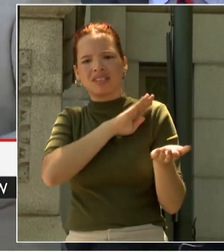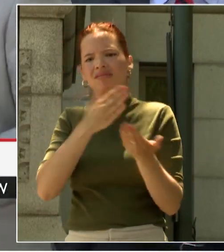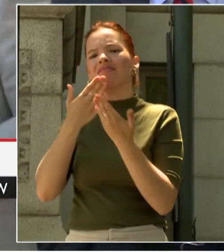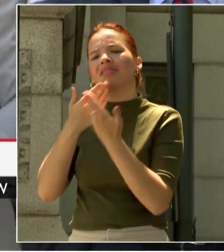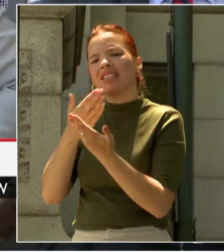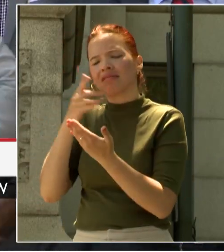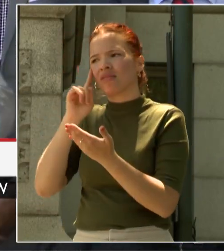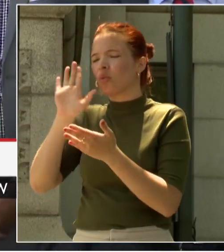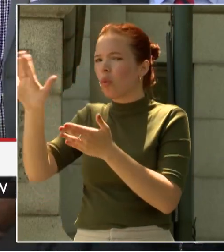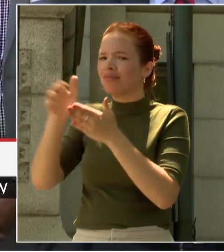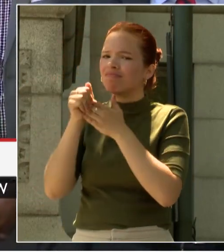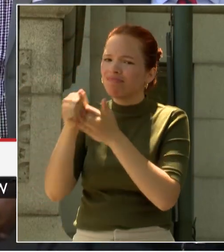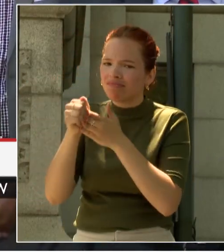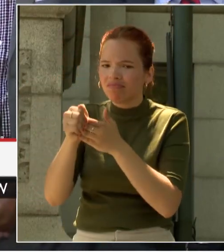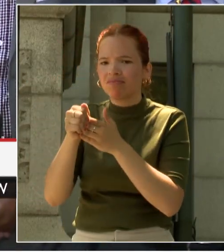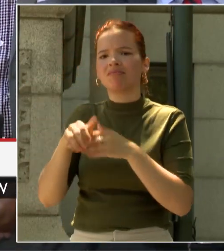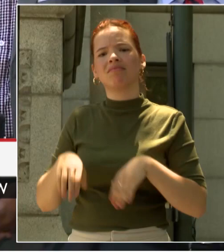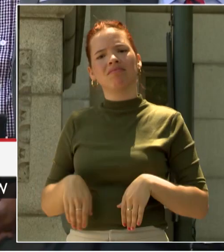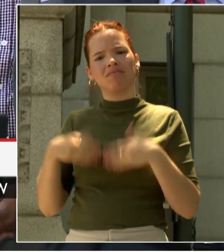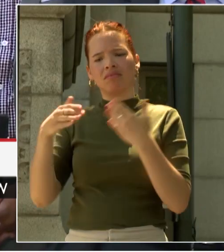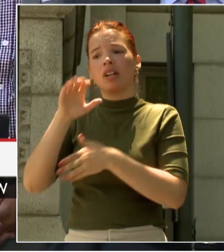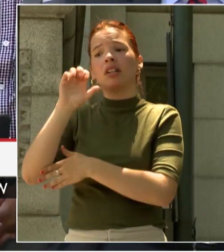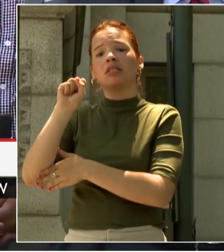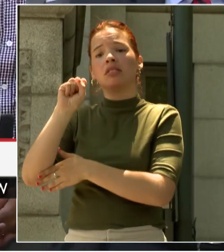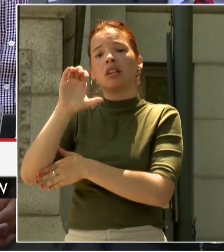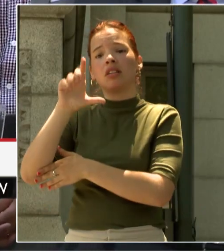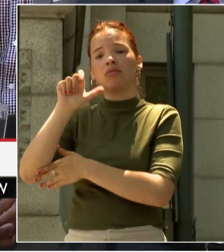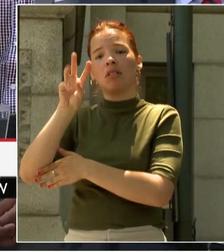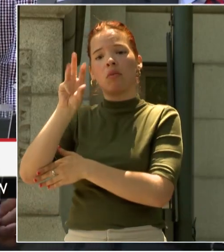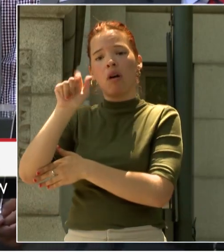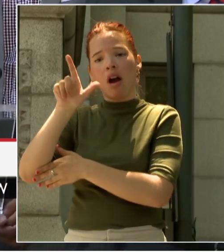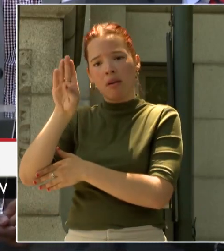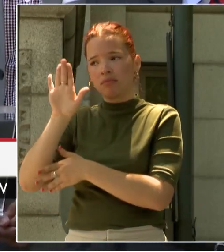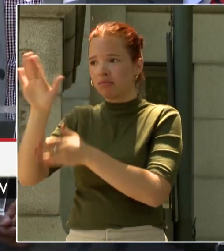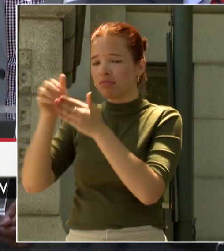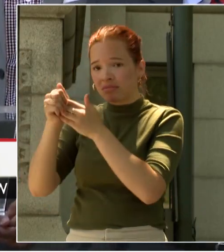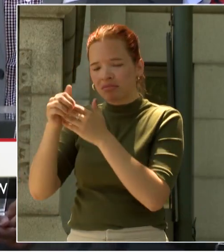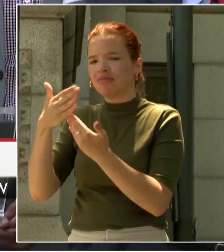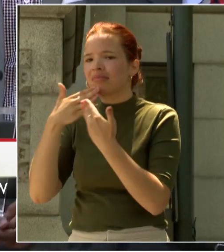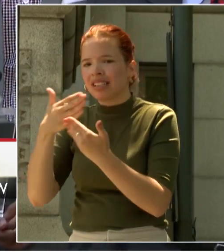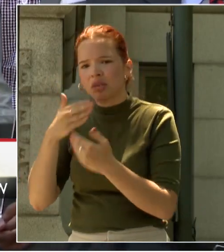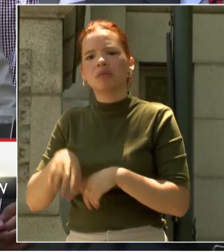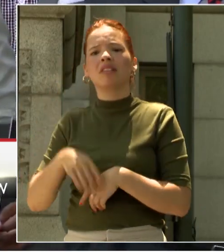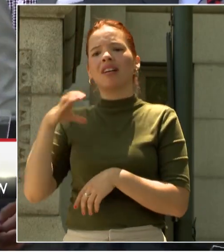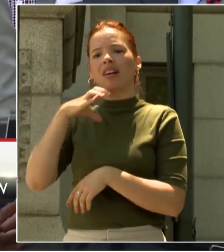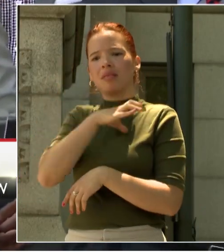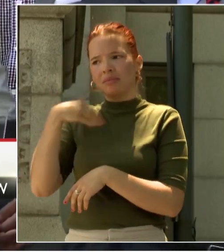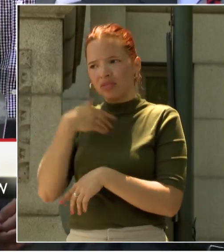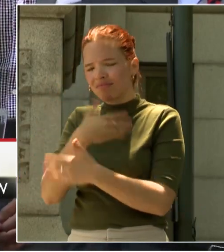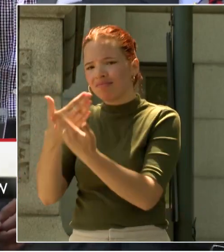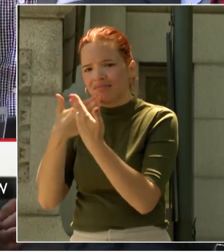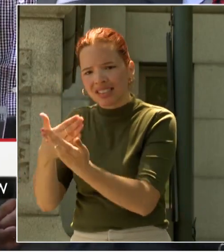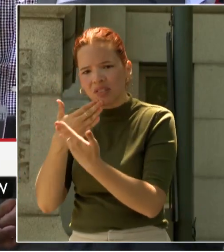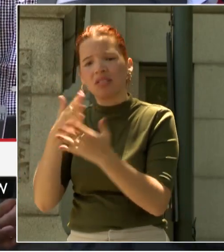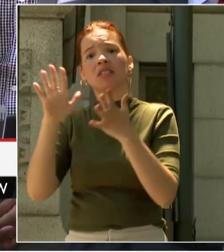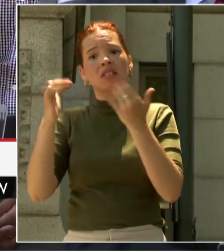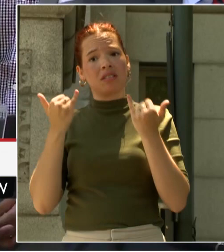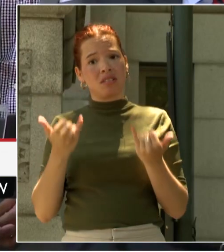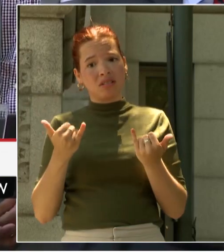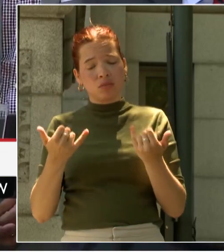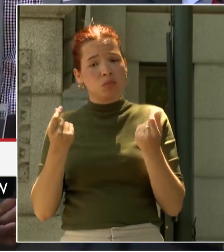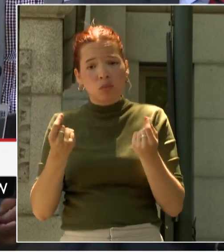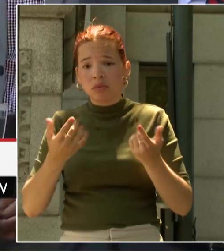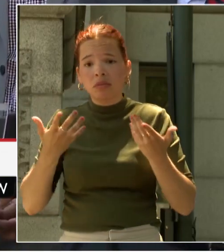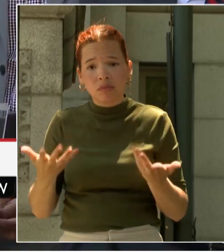Schwab, thank you for being here, and my colleagues on the council led by Chairman Mendelson. Today we remember